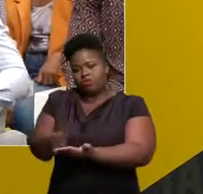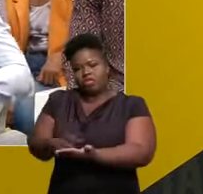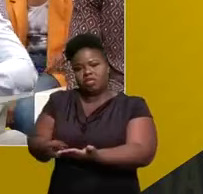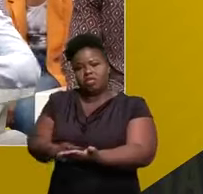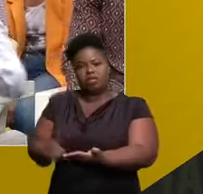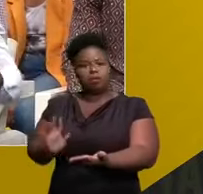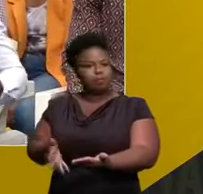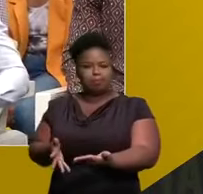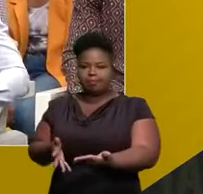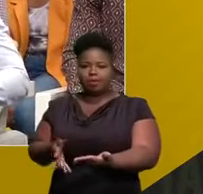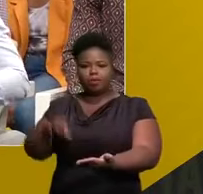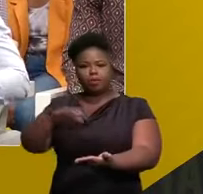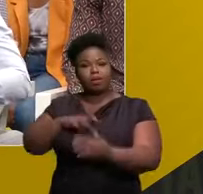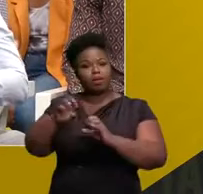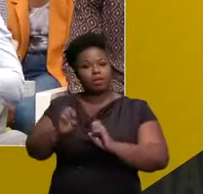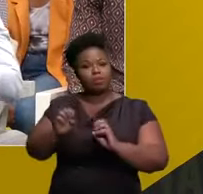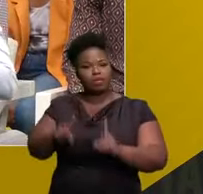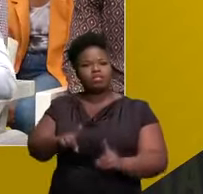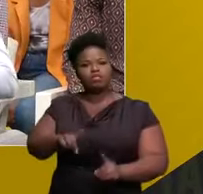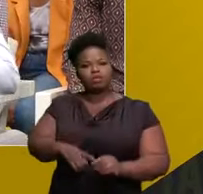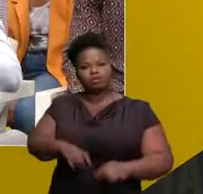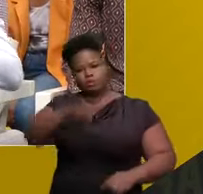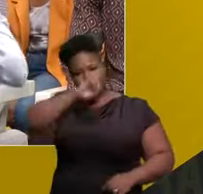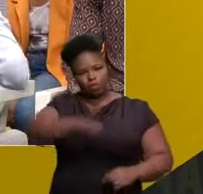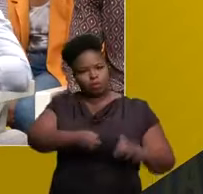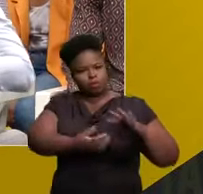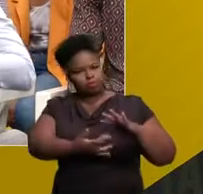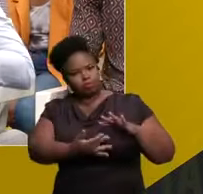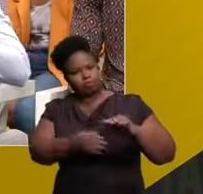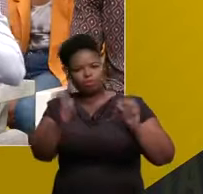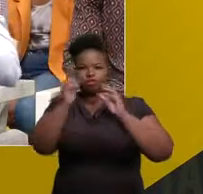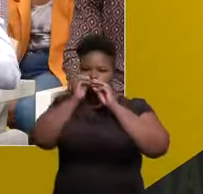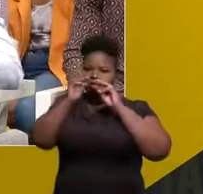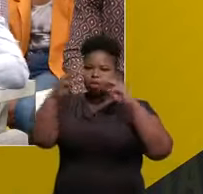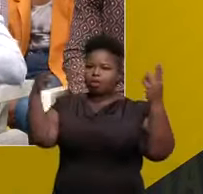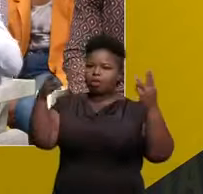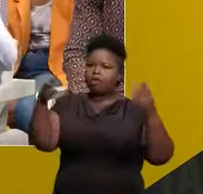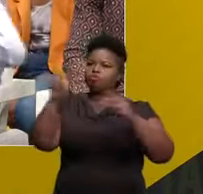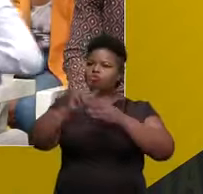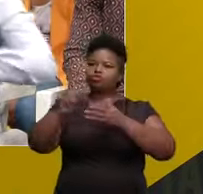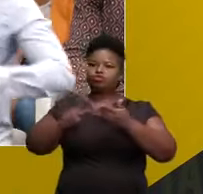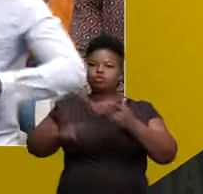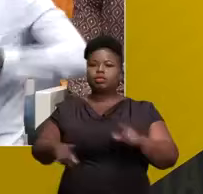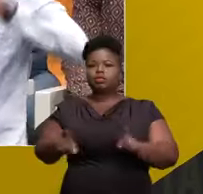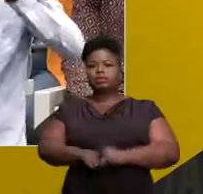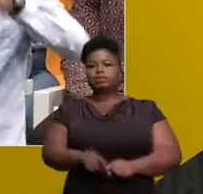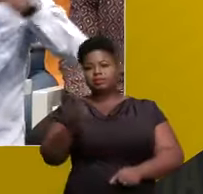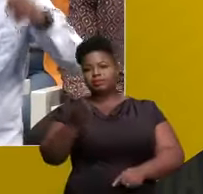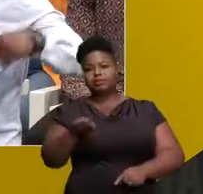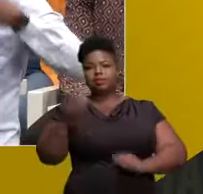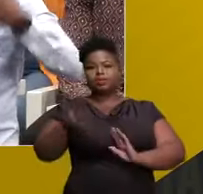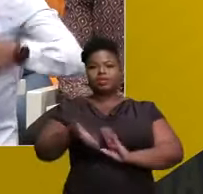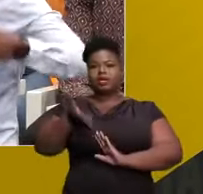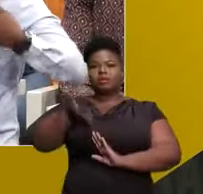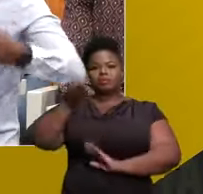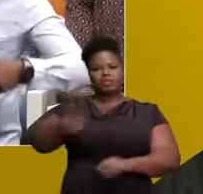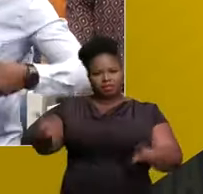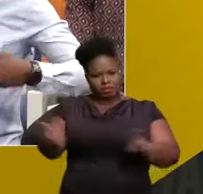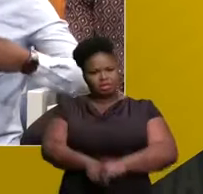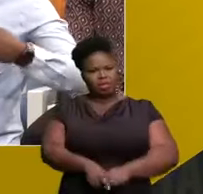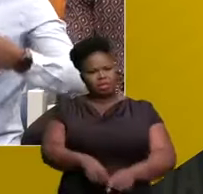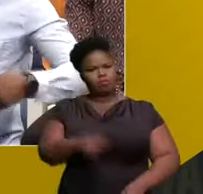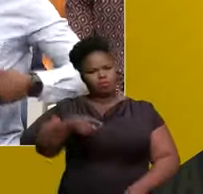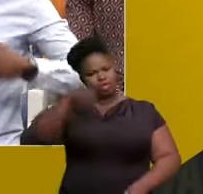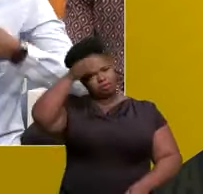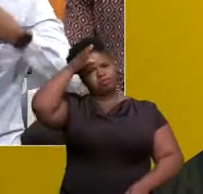Imfundo as a whole, idinga umuntu othanda ukufunda iphepha. And just always educate yourself. Njengale WhatsApp status us update us. Now it's updating